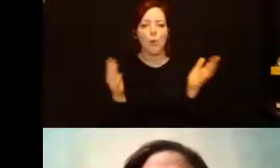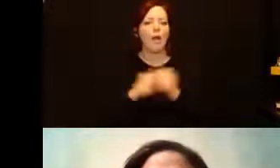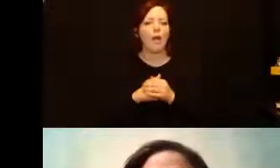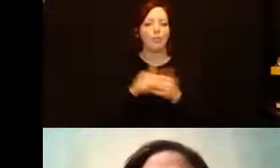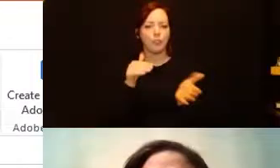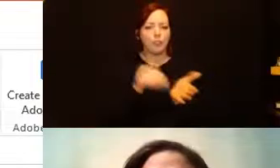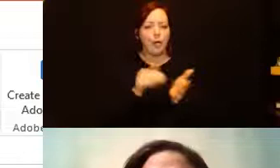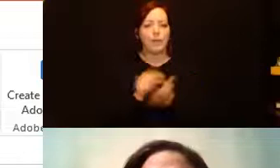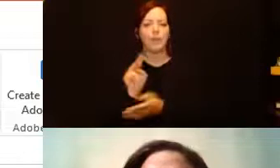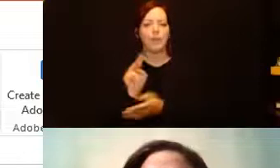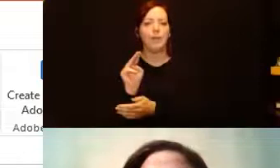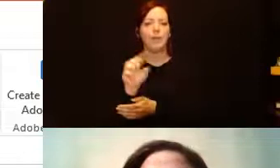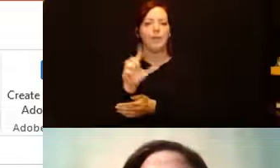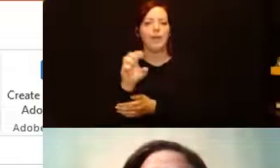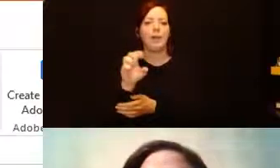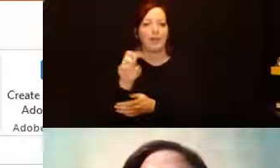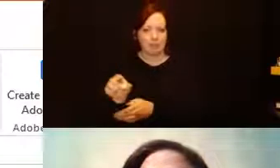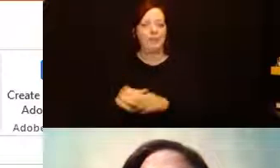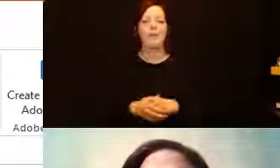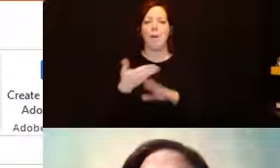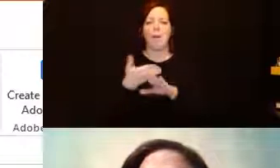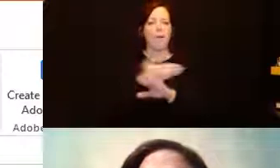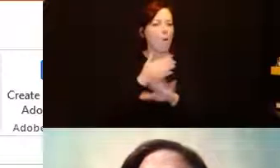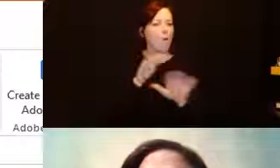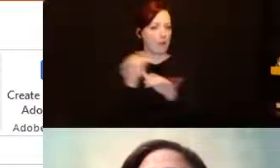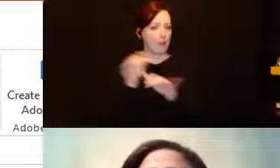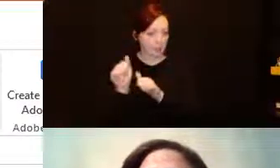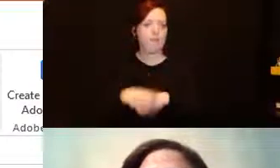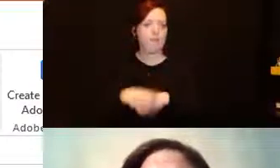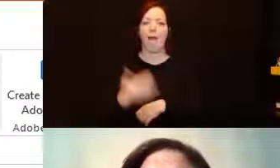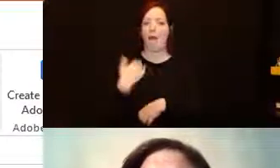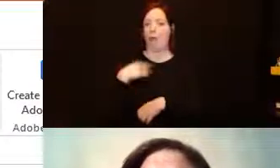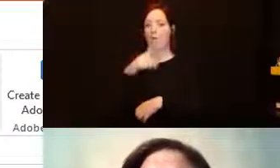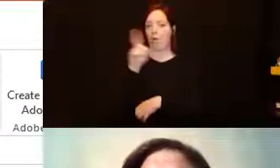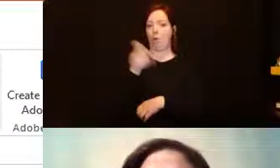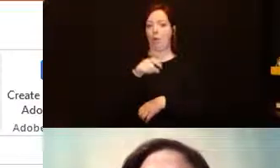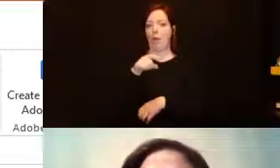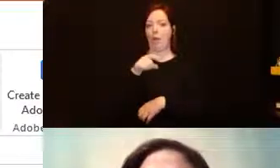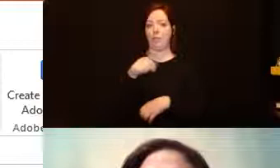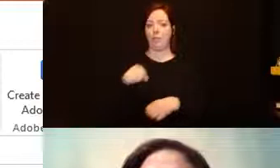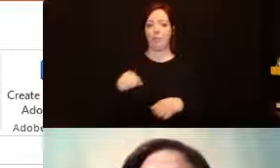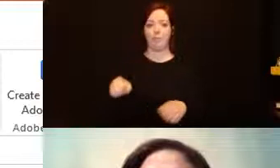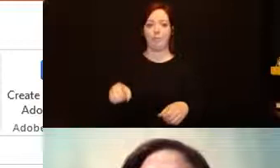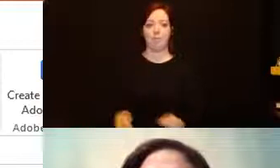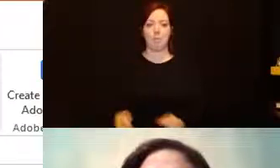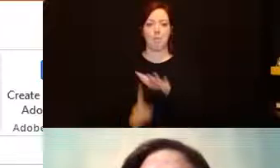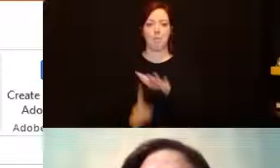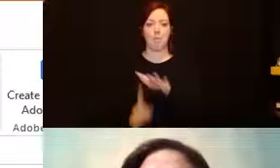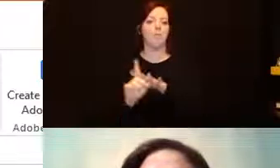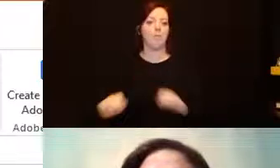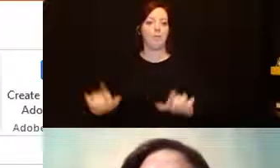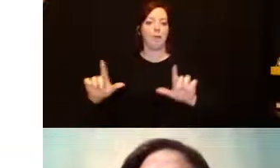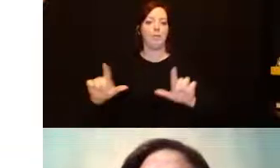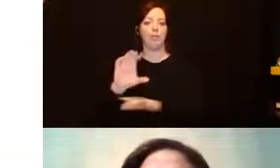Just before we let you go, there was a question in the chat box, which is relevant to your presentation. So I'd just